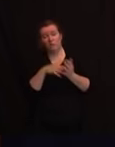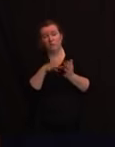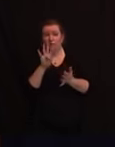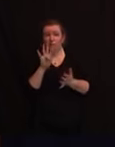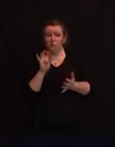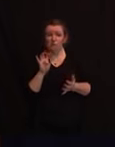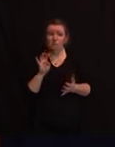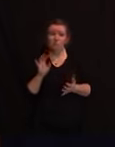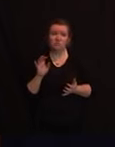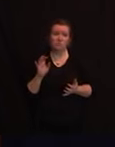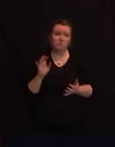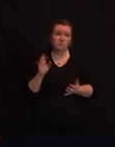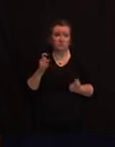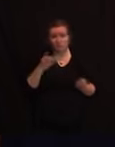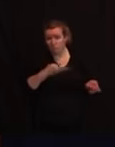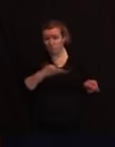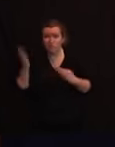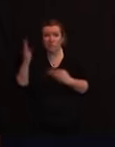hospitalizations and